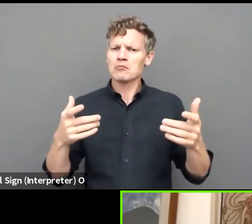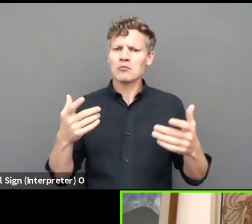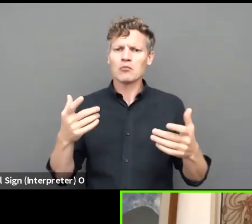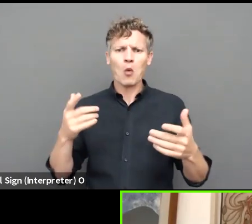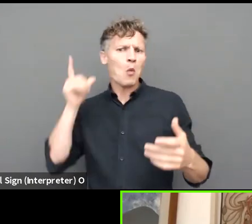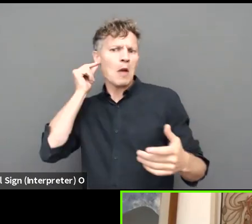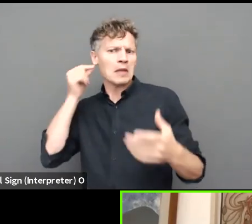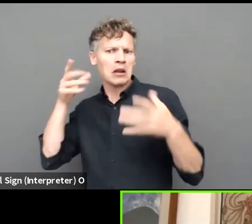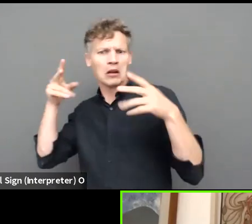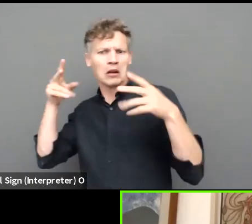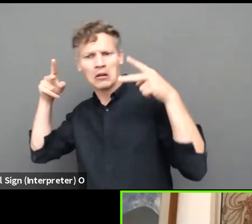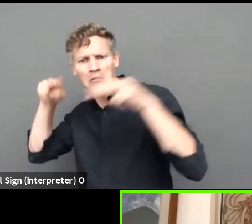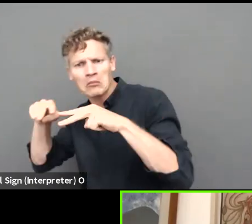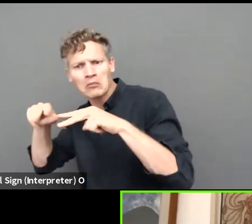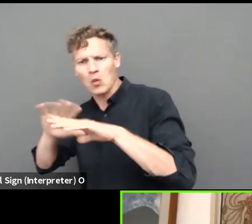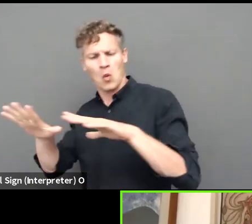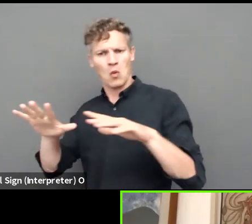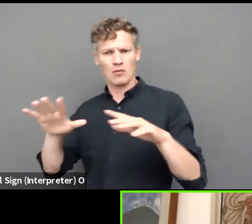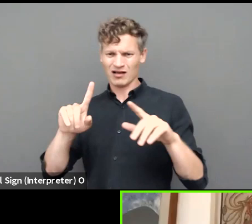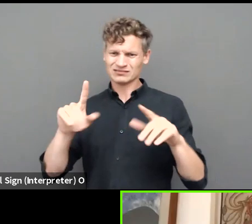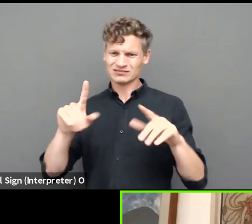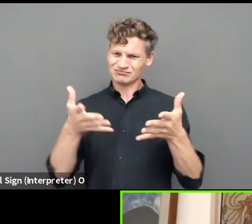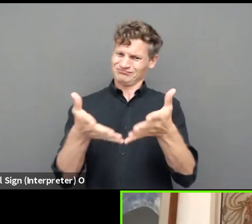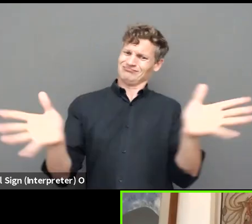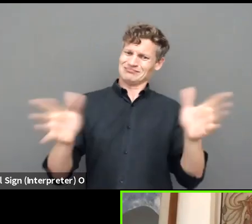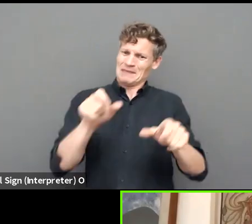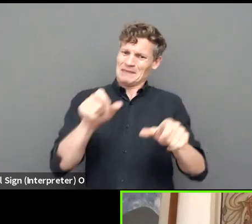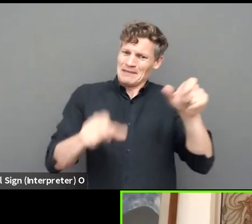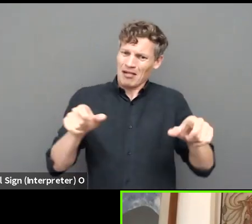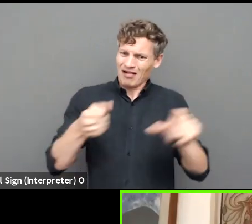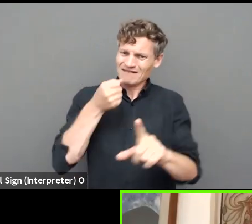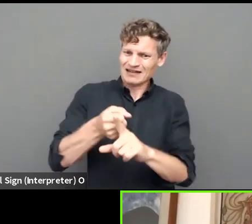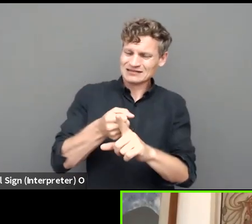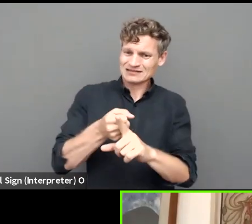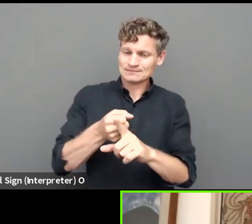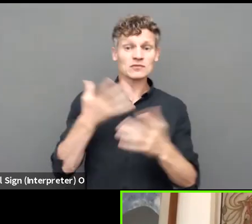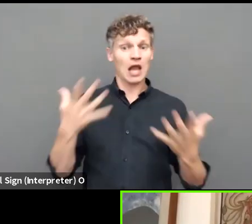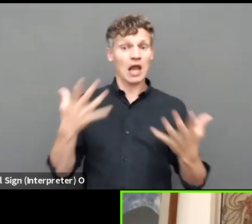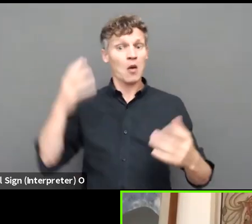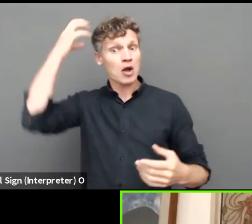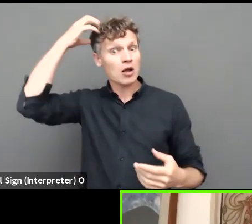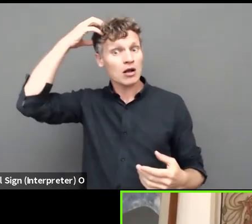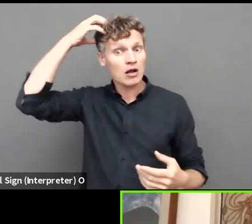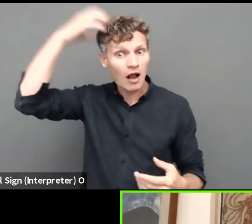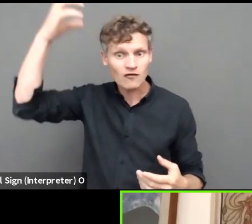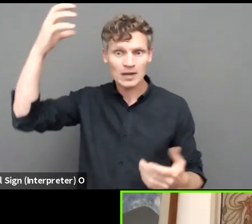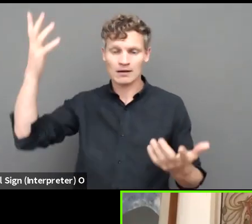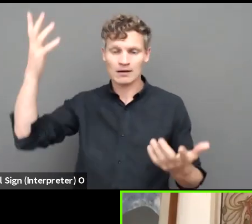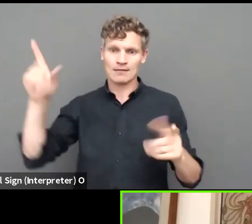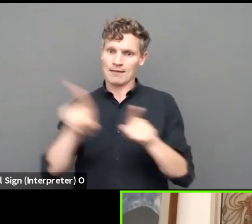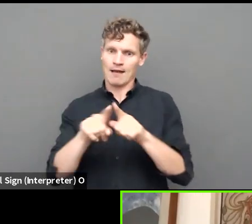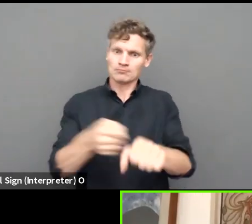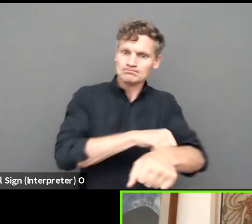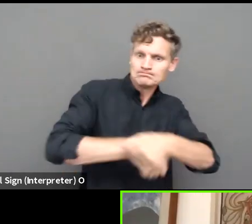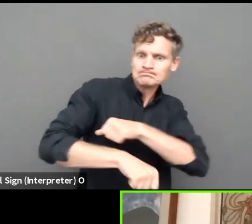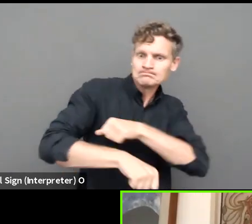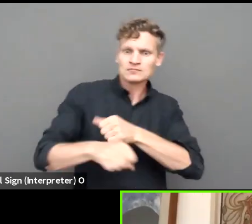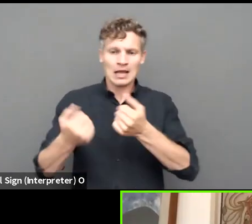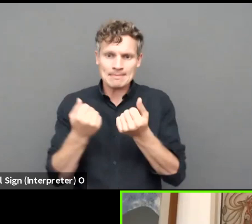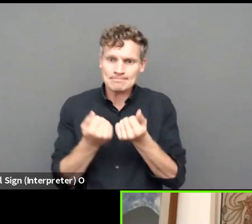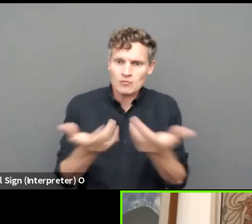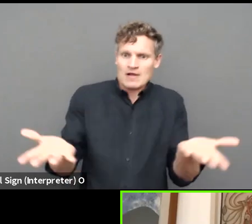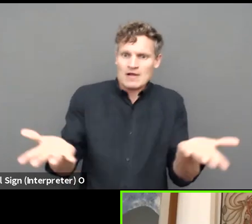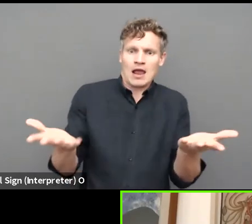in developing countries. Governments have taken swift action to respond to the crisis, including by providing childcare support